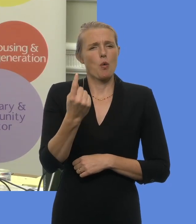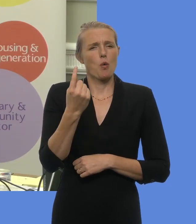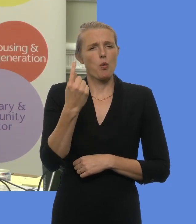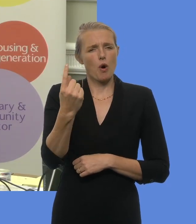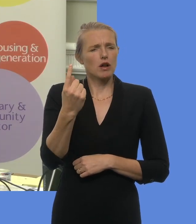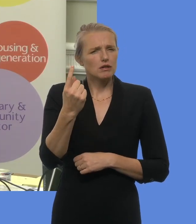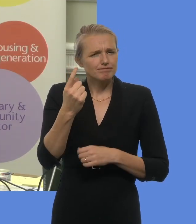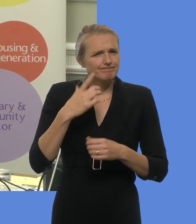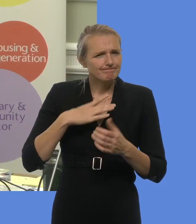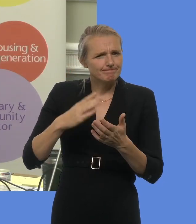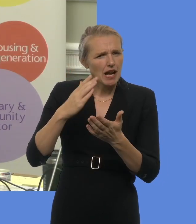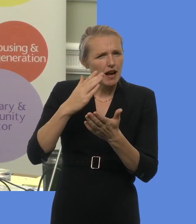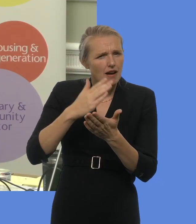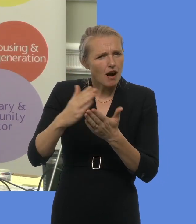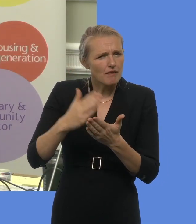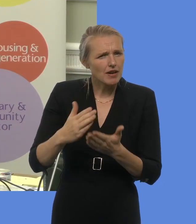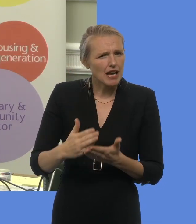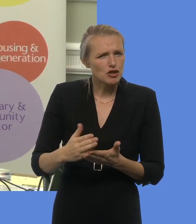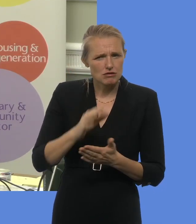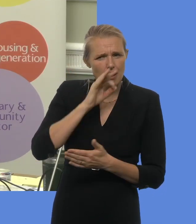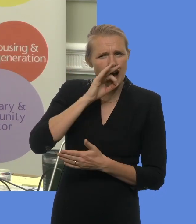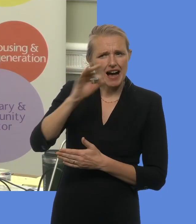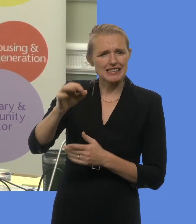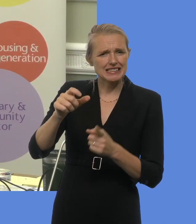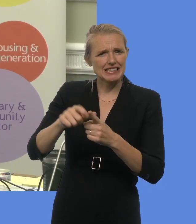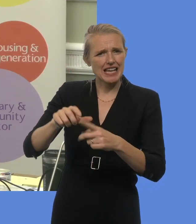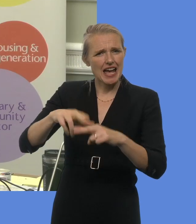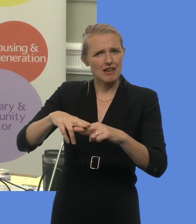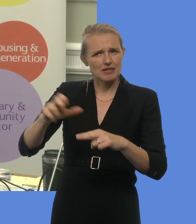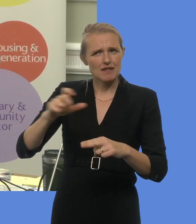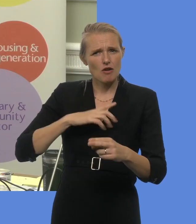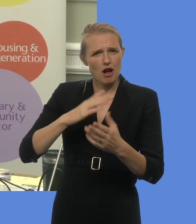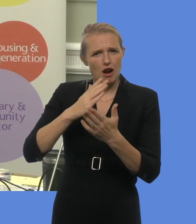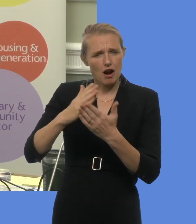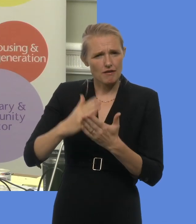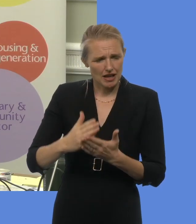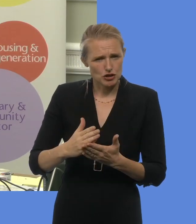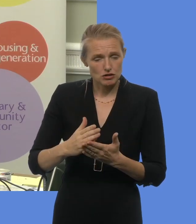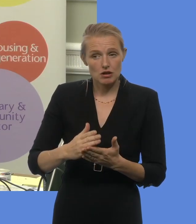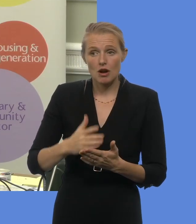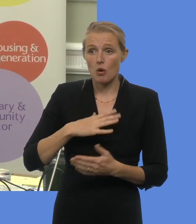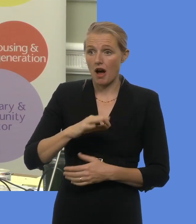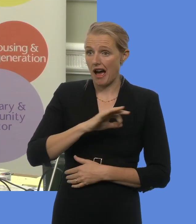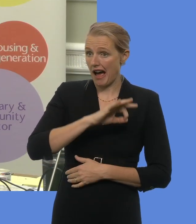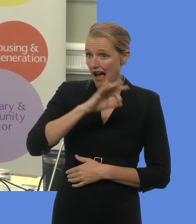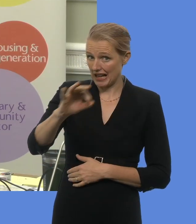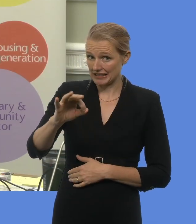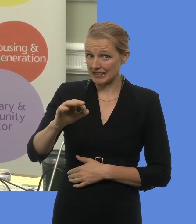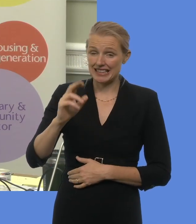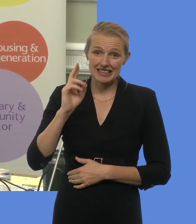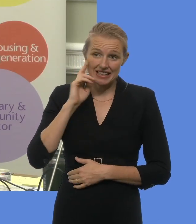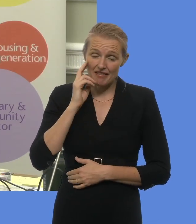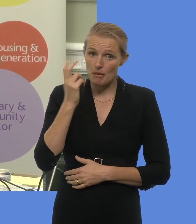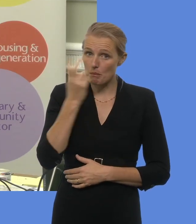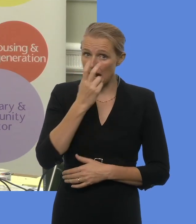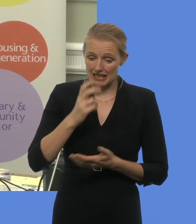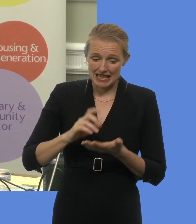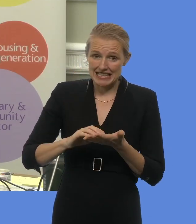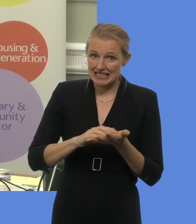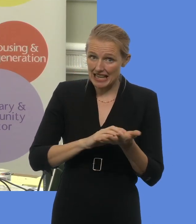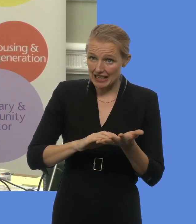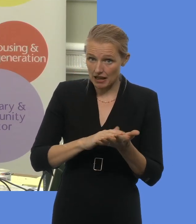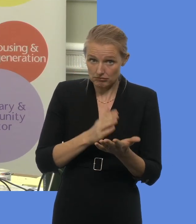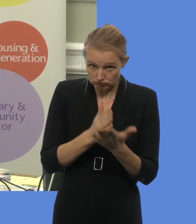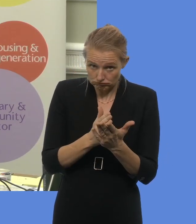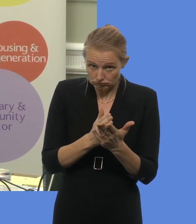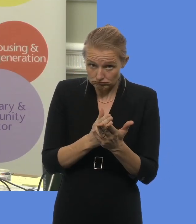of clarification we were going to seek from the Department of Communities, and that's to confirm that deaf, blind and tactile is actually